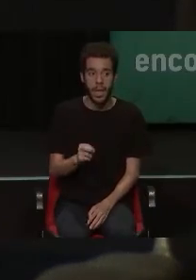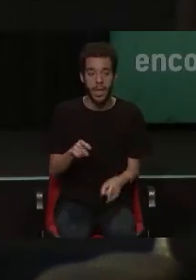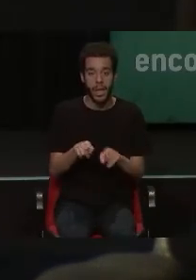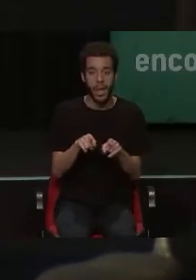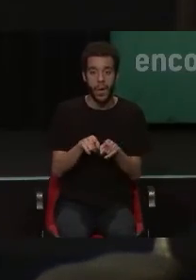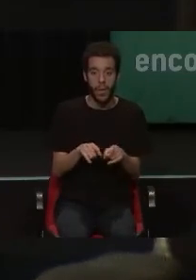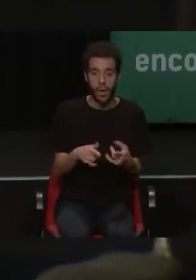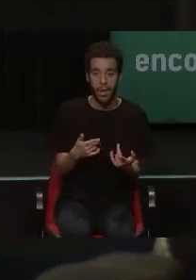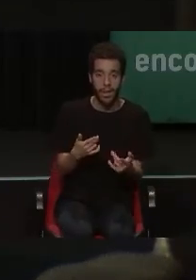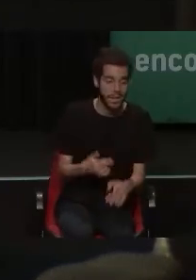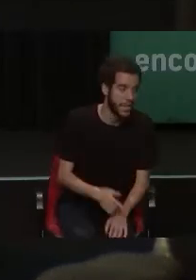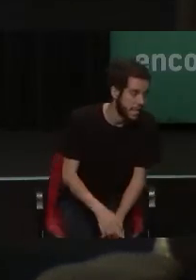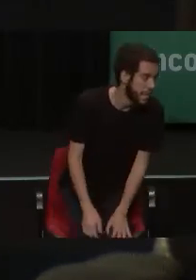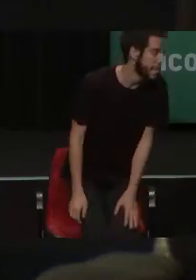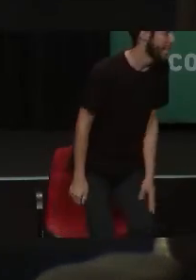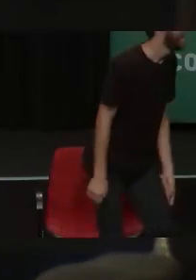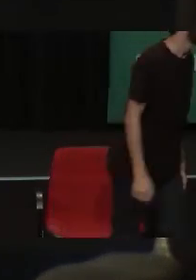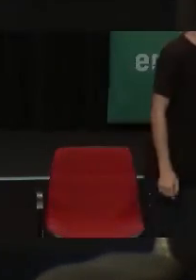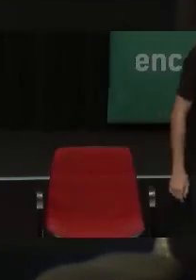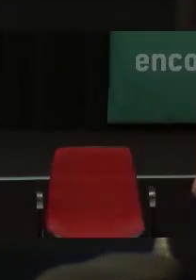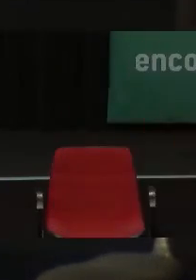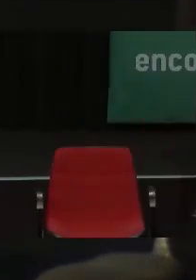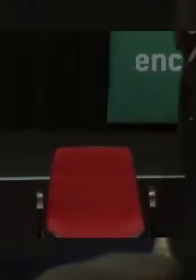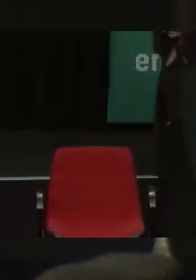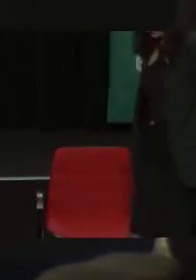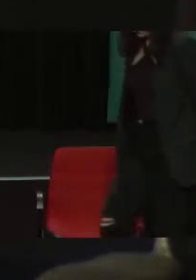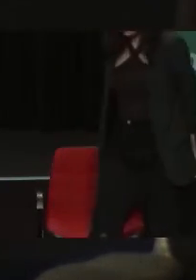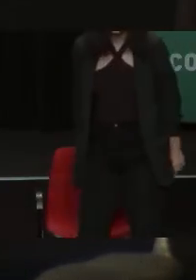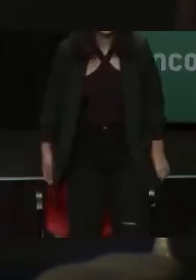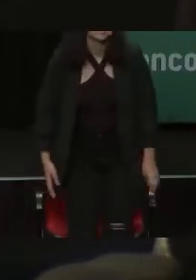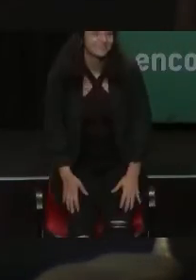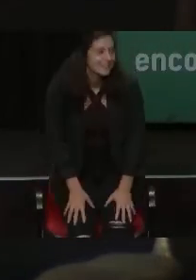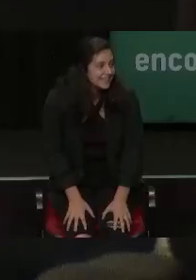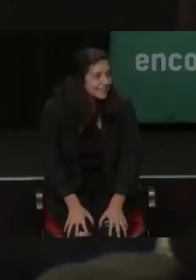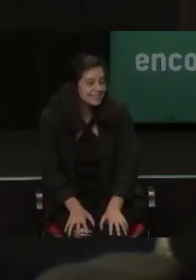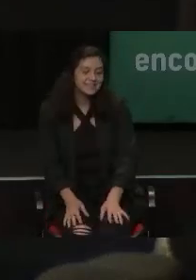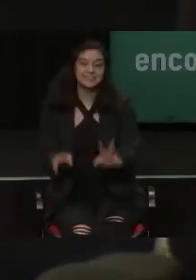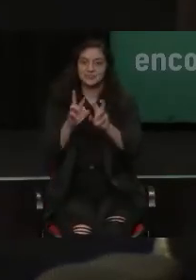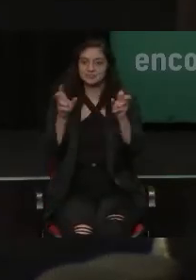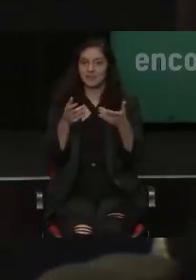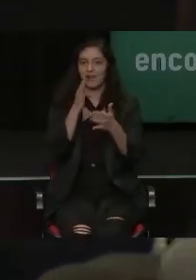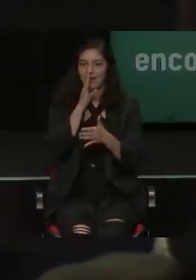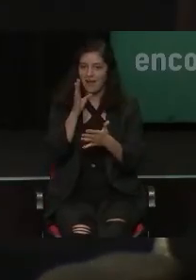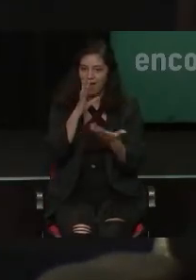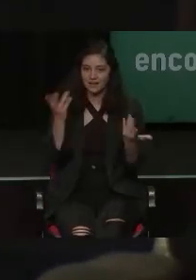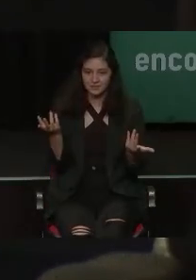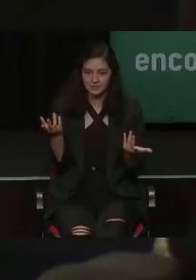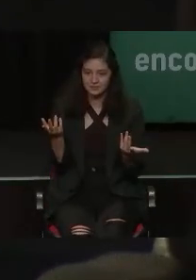producers of KPC that are endemic in the Portuguese hospitals. In practical terms,